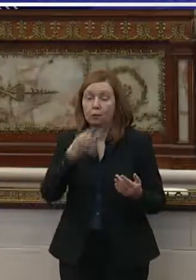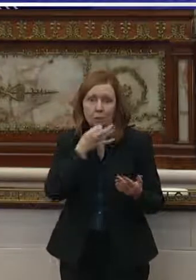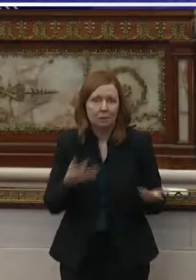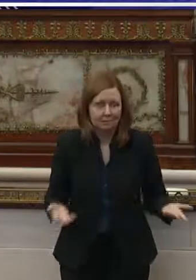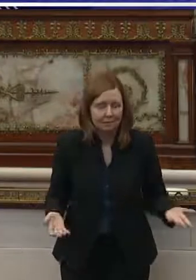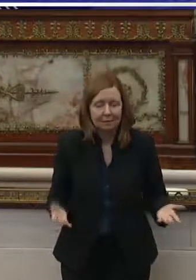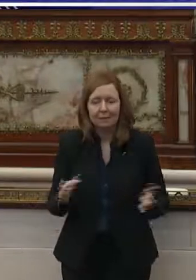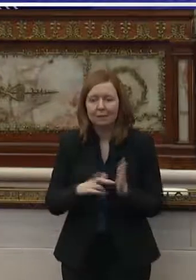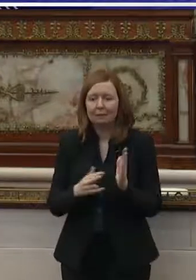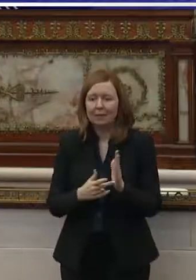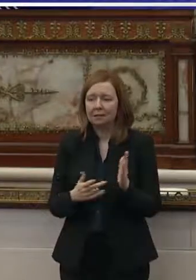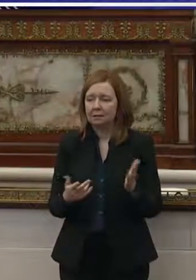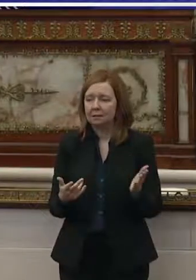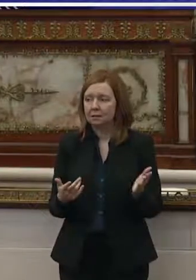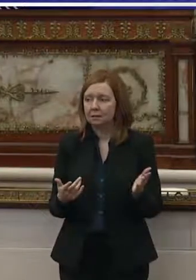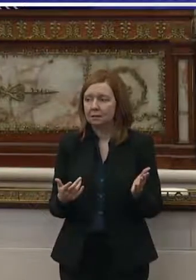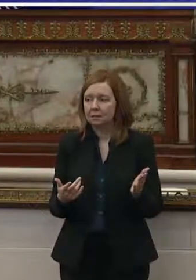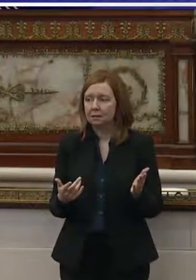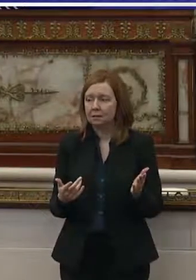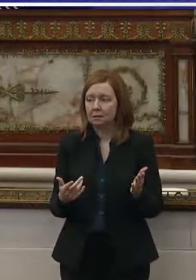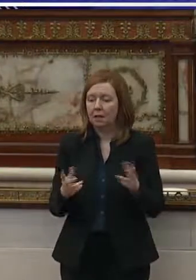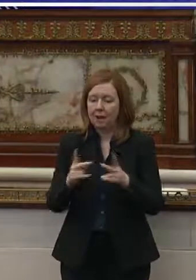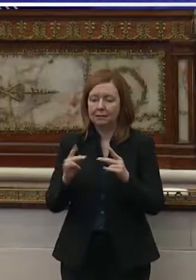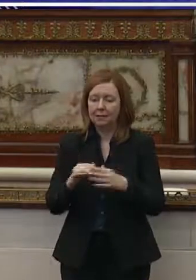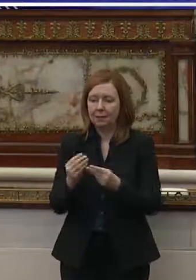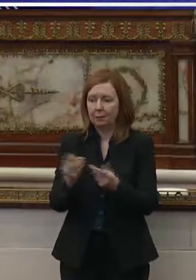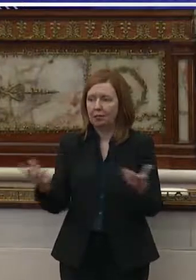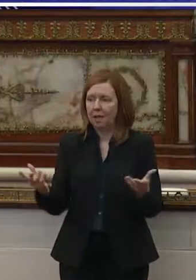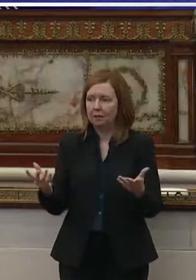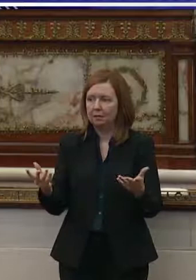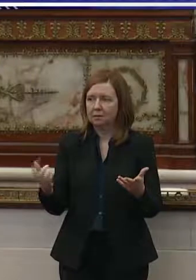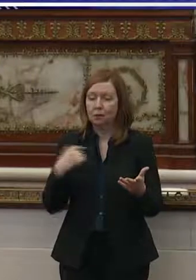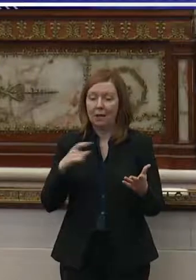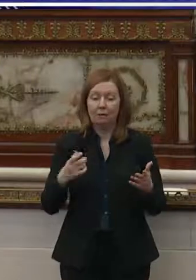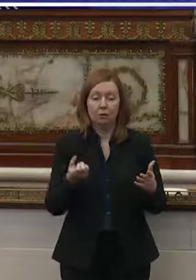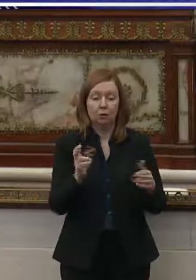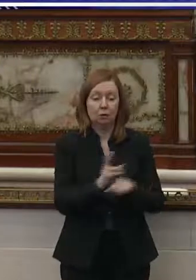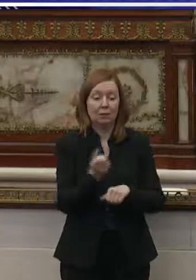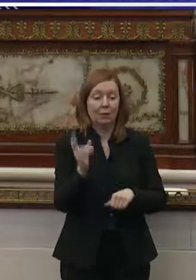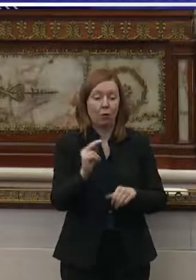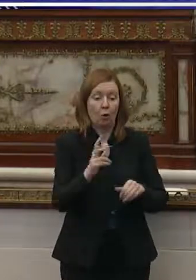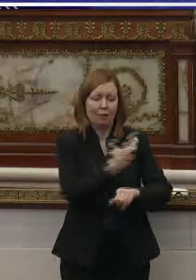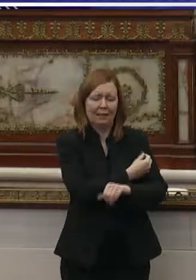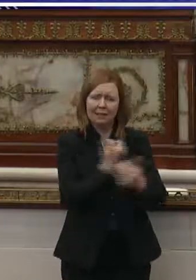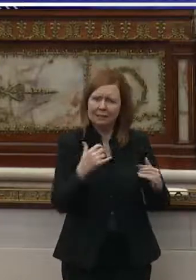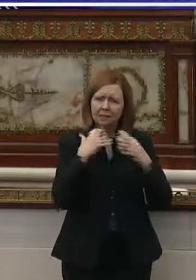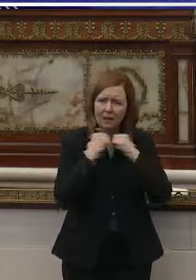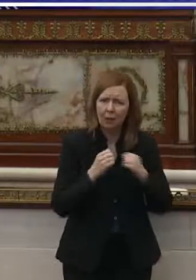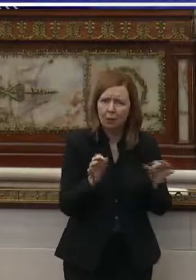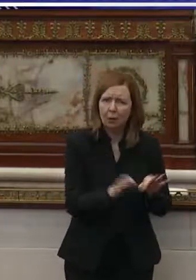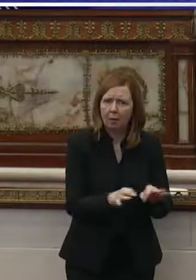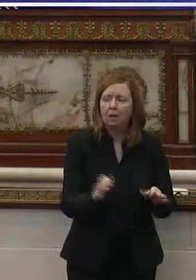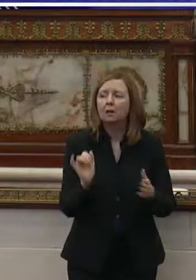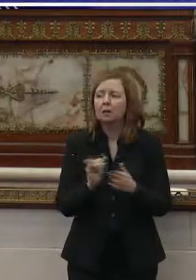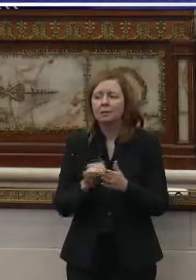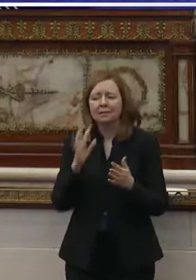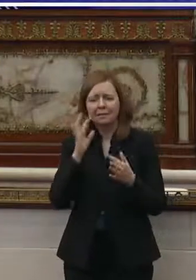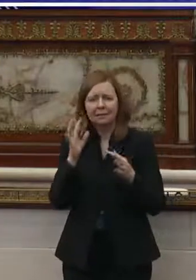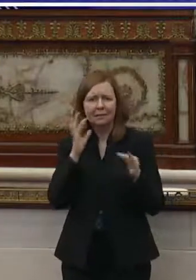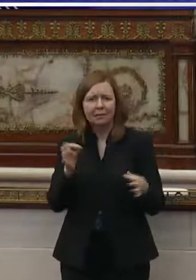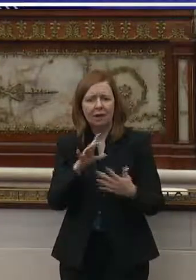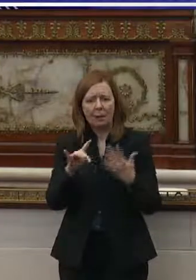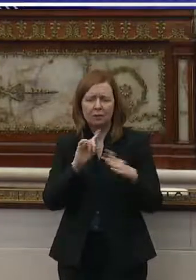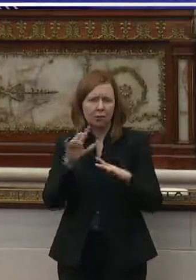soon, in which case then a site that provides where we have to use our own vaccine is still very valuable to us. So definitely those options are out